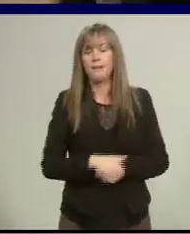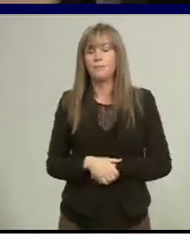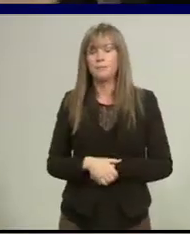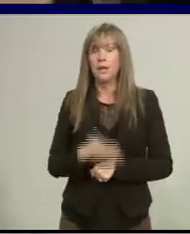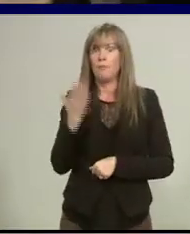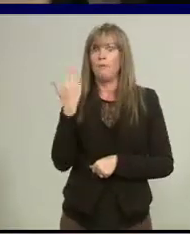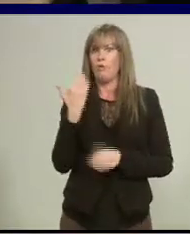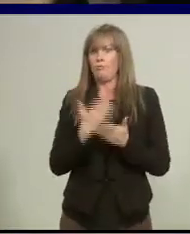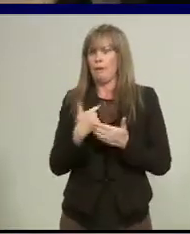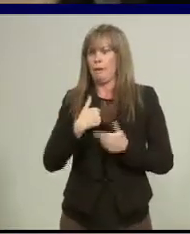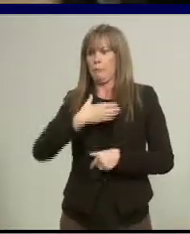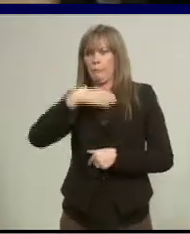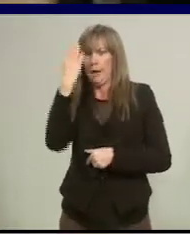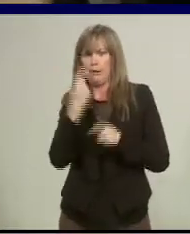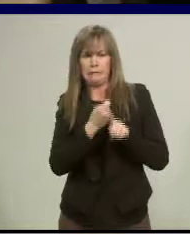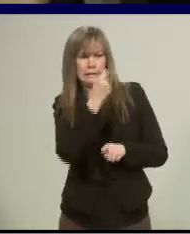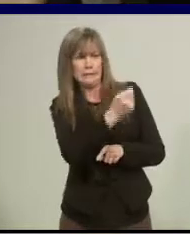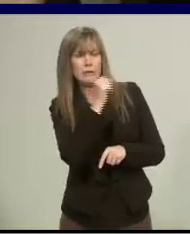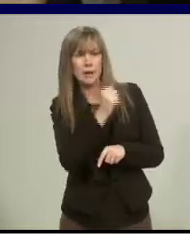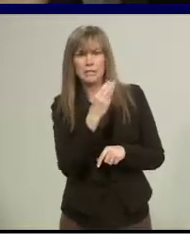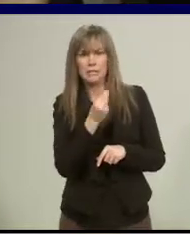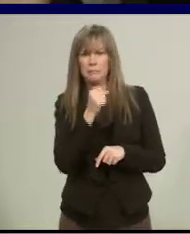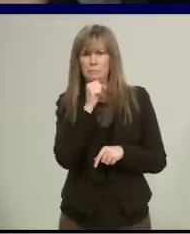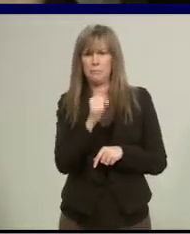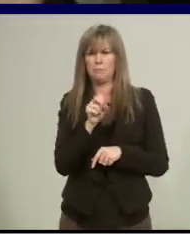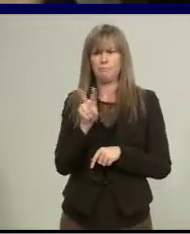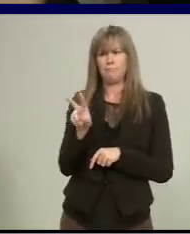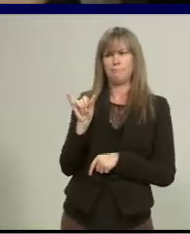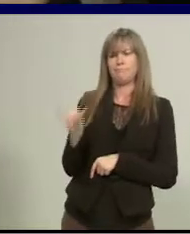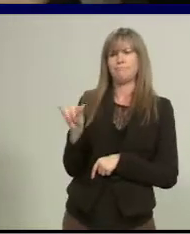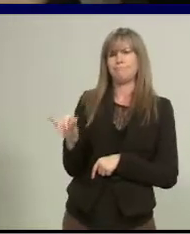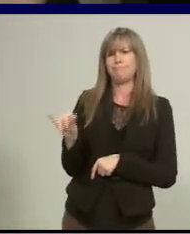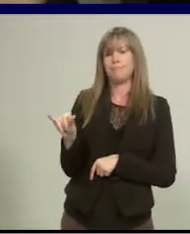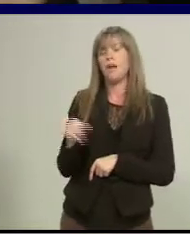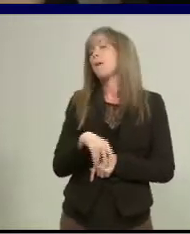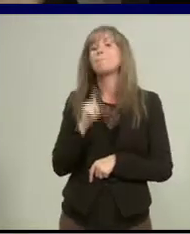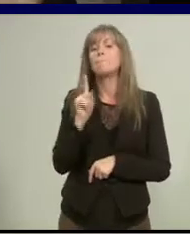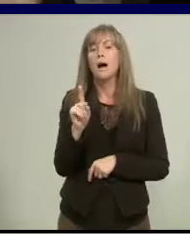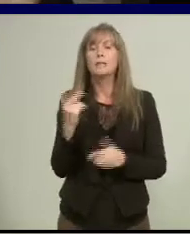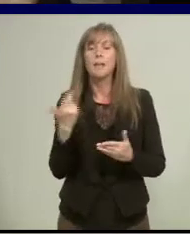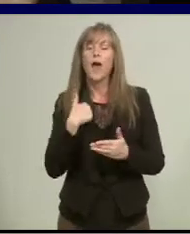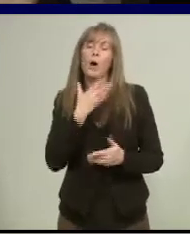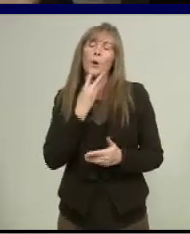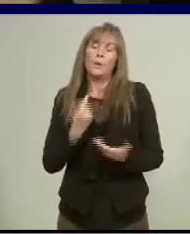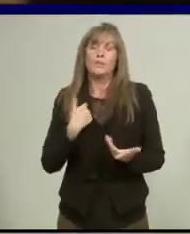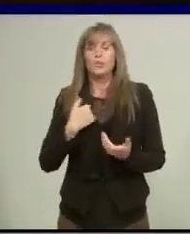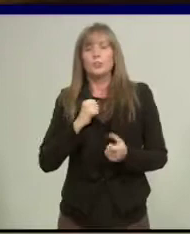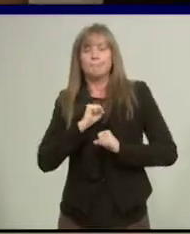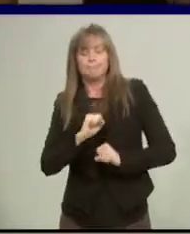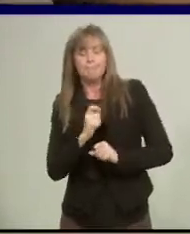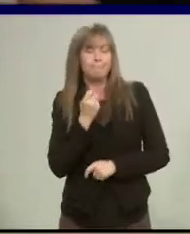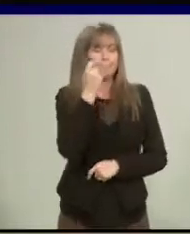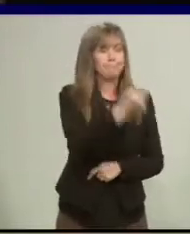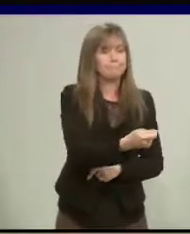it was massively embarrassing, and some guys look at you with absolute suspicion, but I've got used to it now and I'm just brazen. The